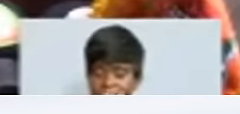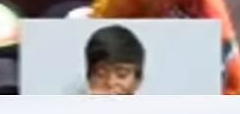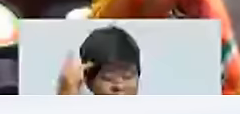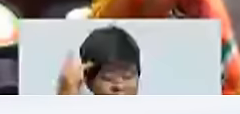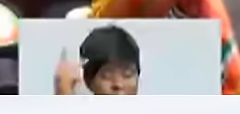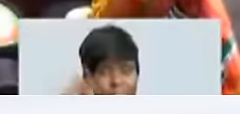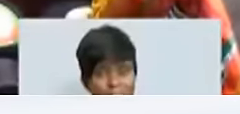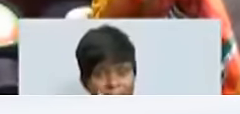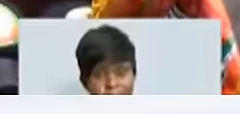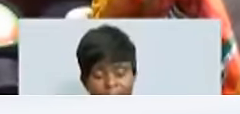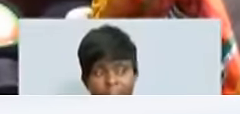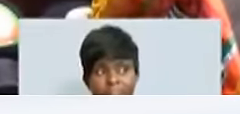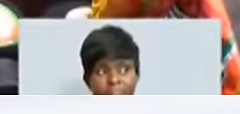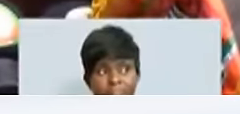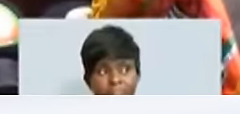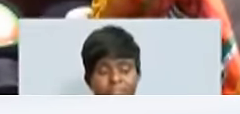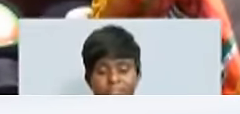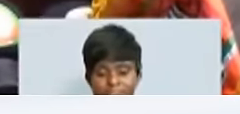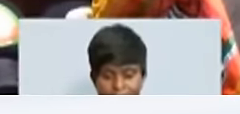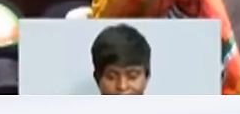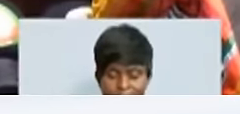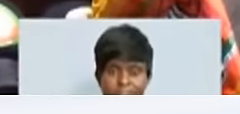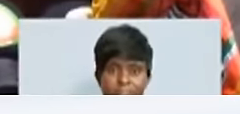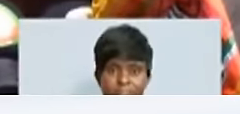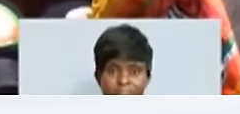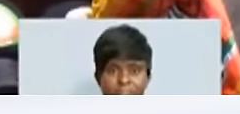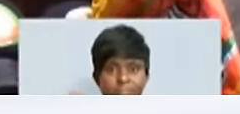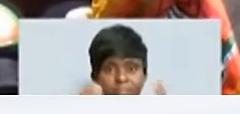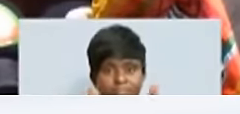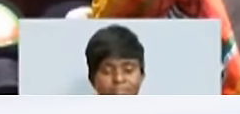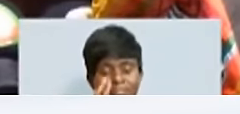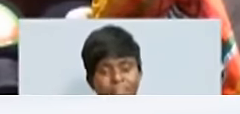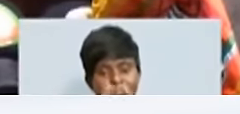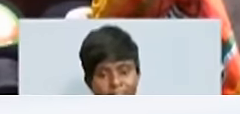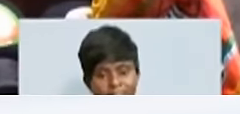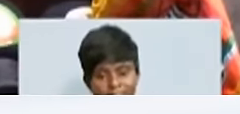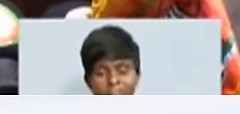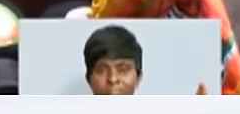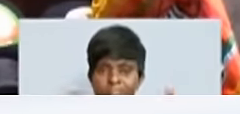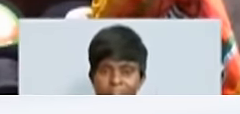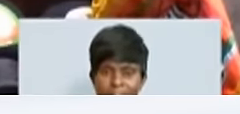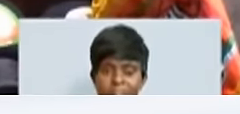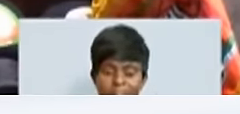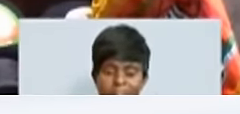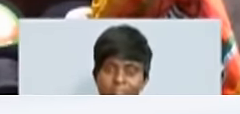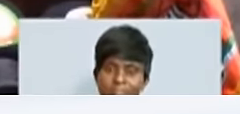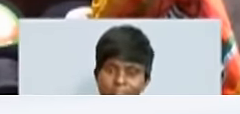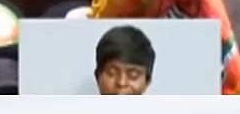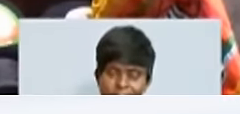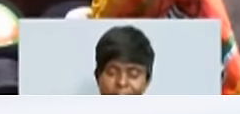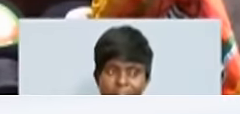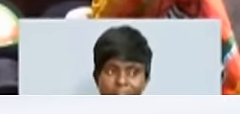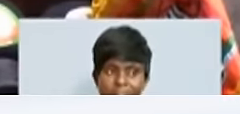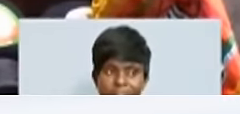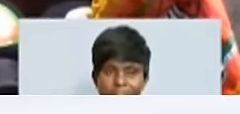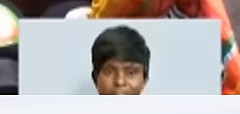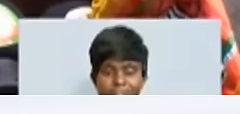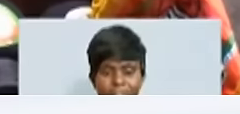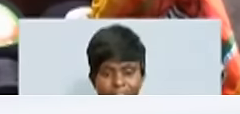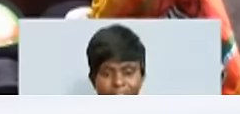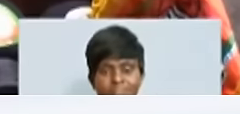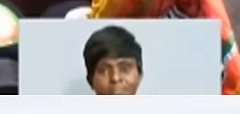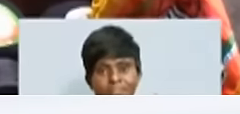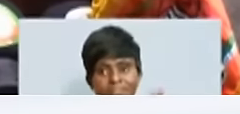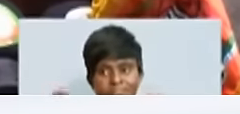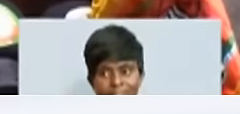parties, members of parliament, councillors, chairmen, council, mayors, all of our